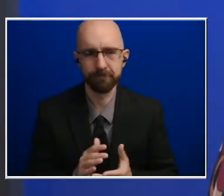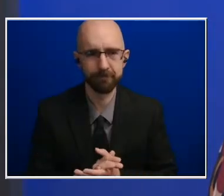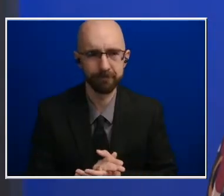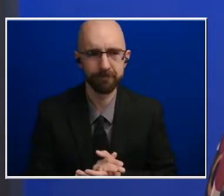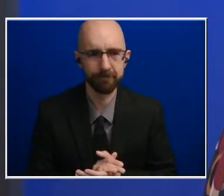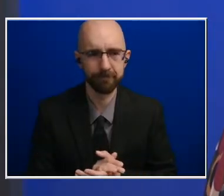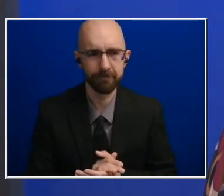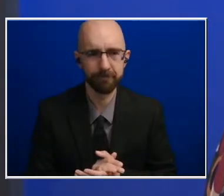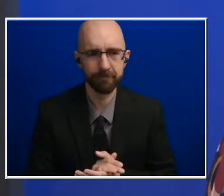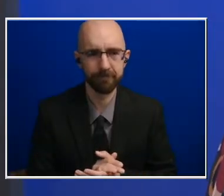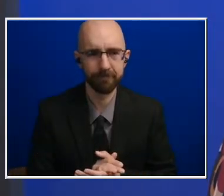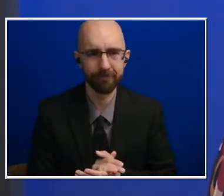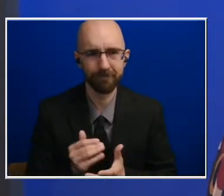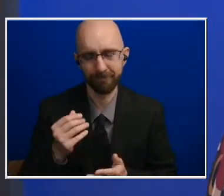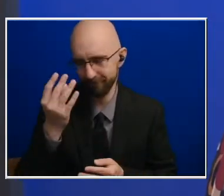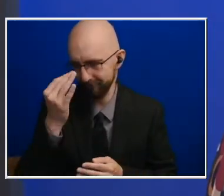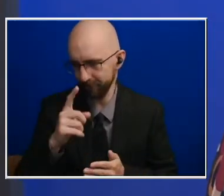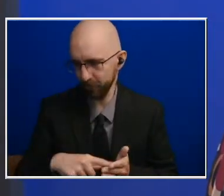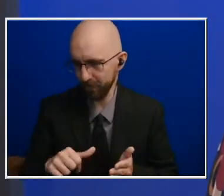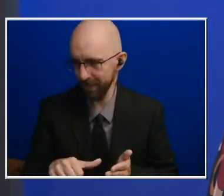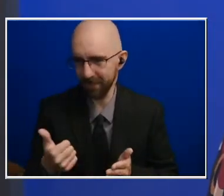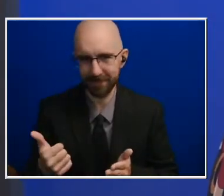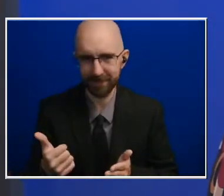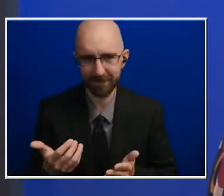trying to think. Well, it was.